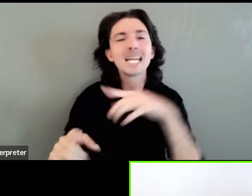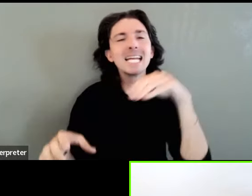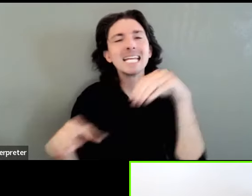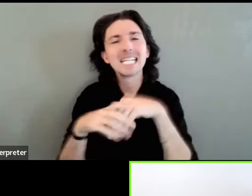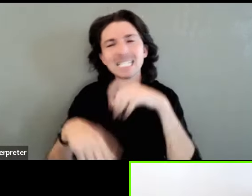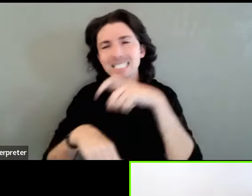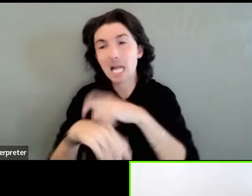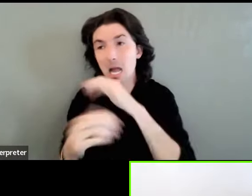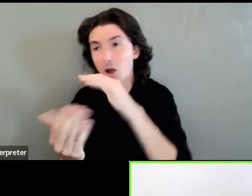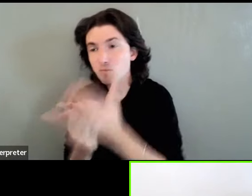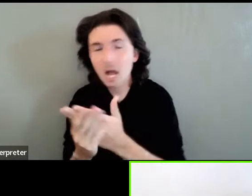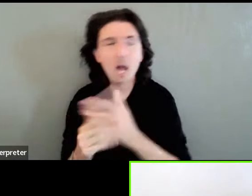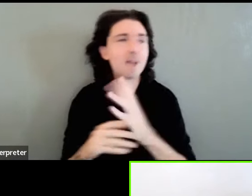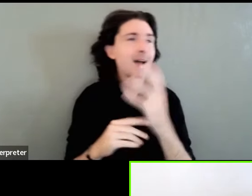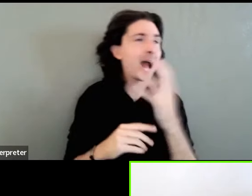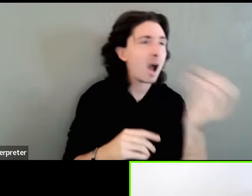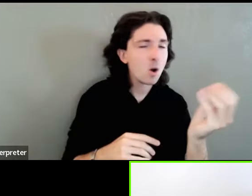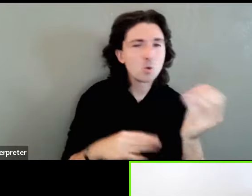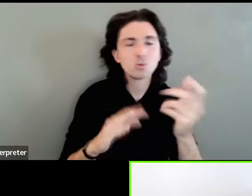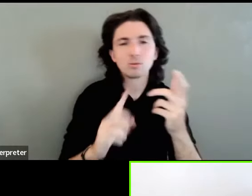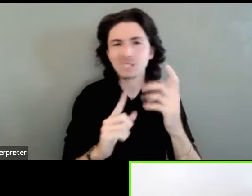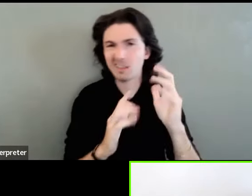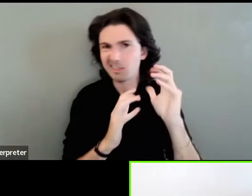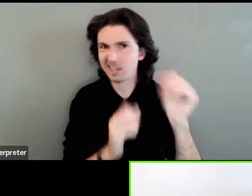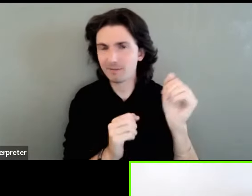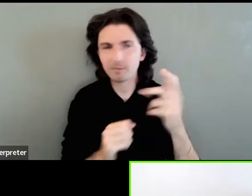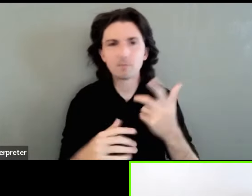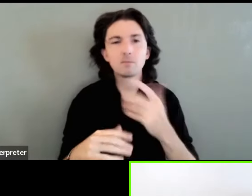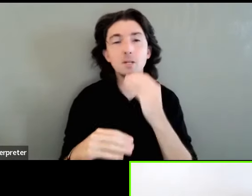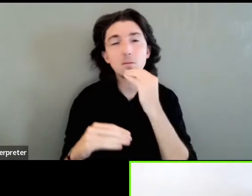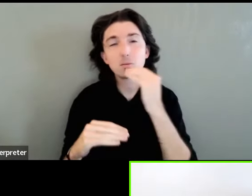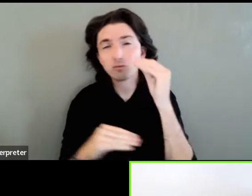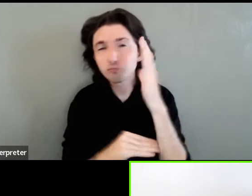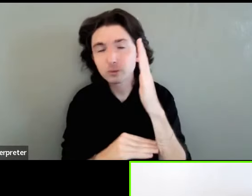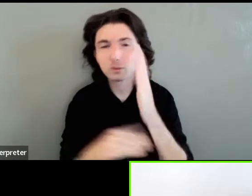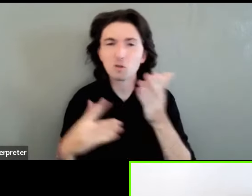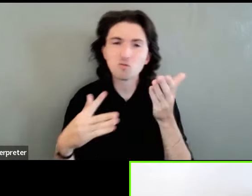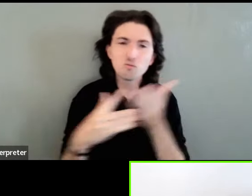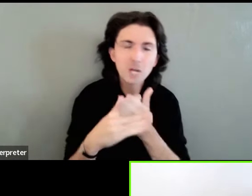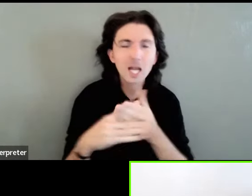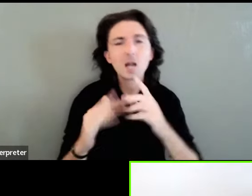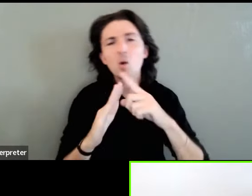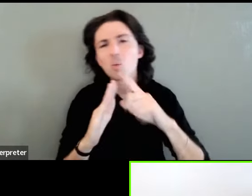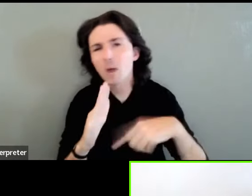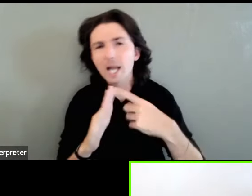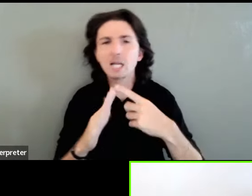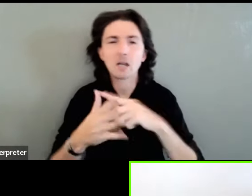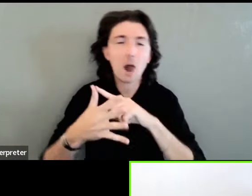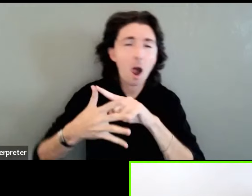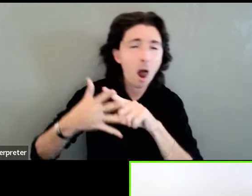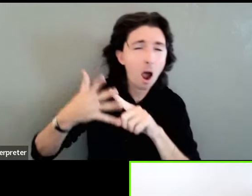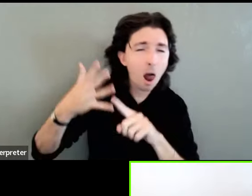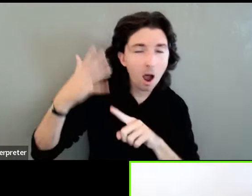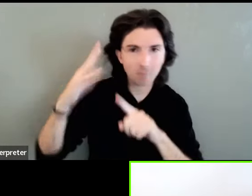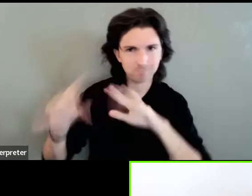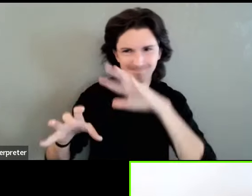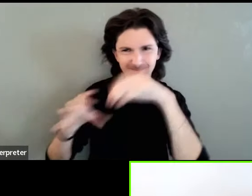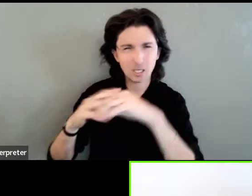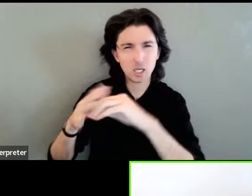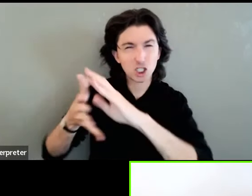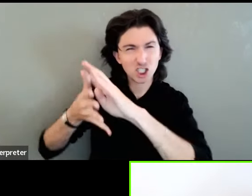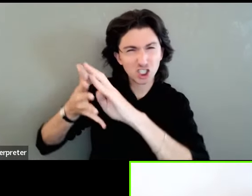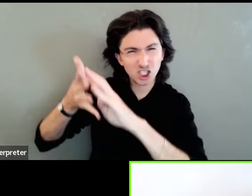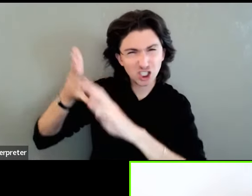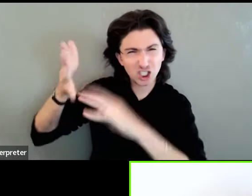also lists your meal breaks, your NDBs, all of that, and then the performer signs on the far right-hand side. Of course, in the time of COVID, a lot of this is being